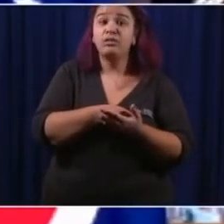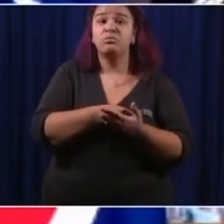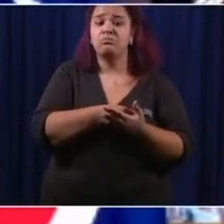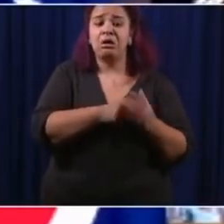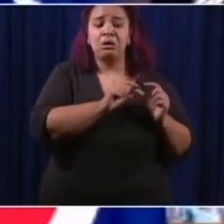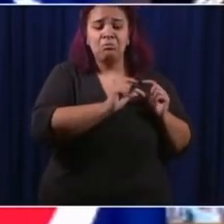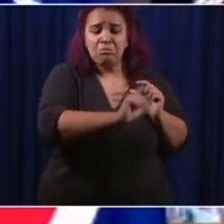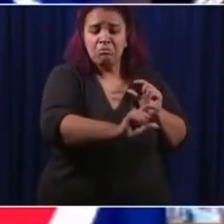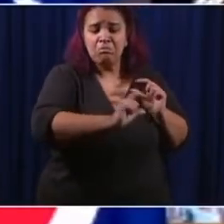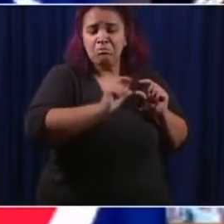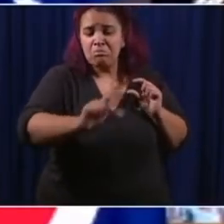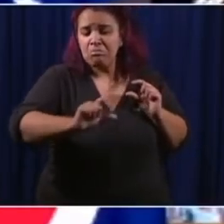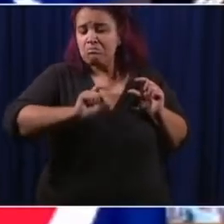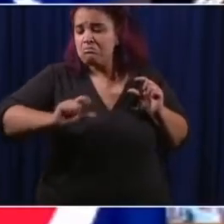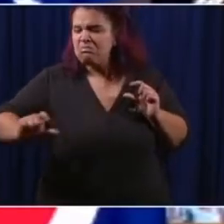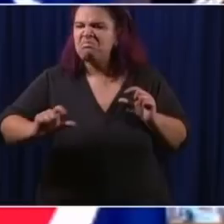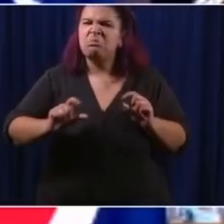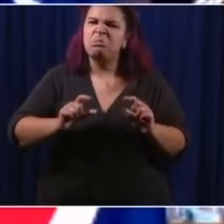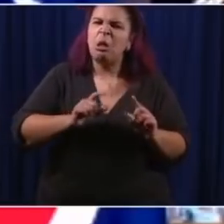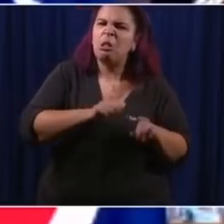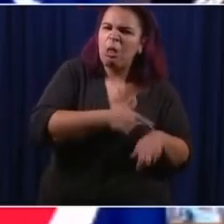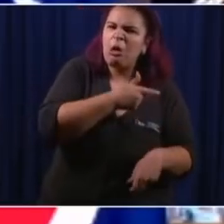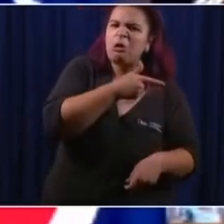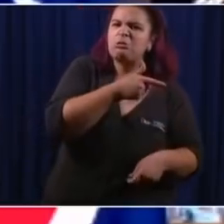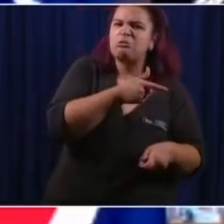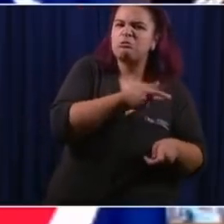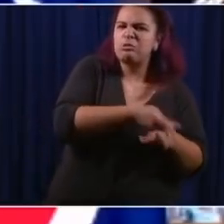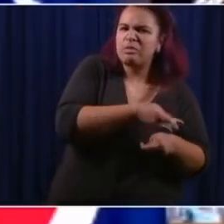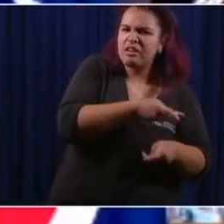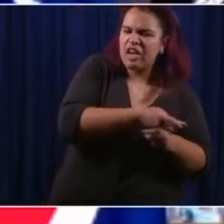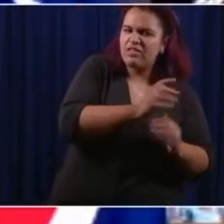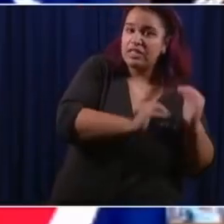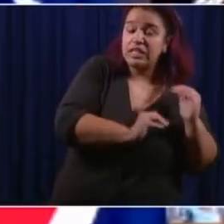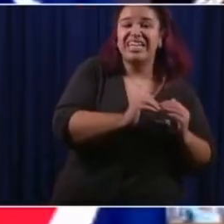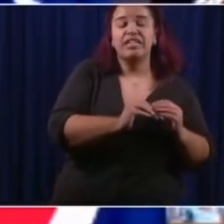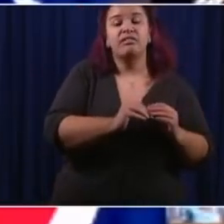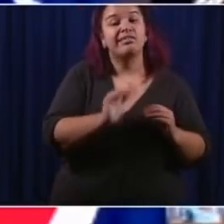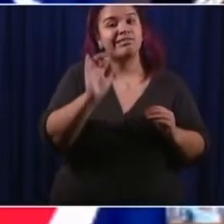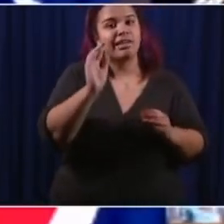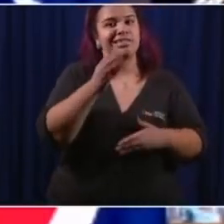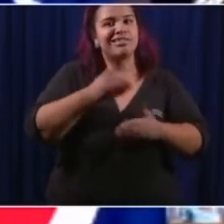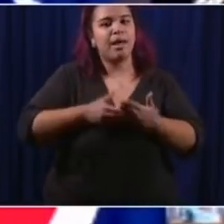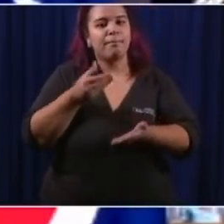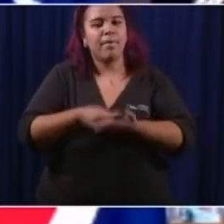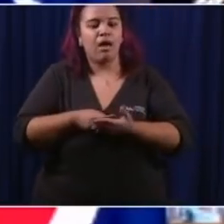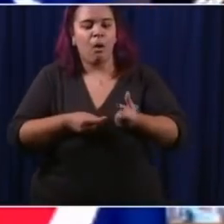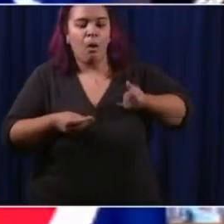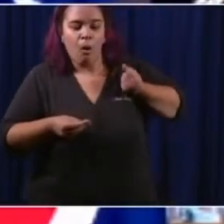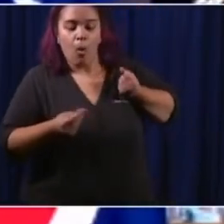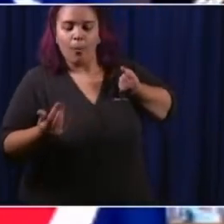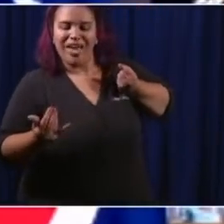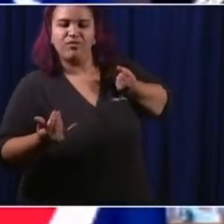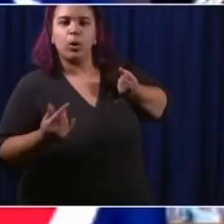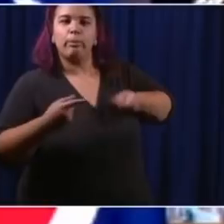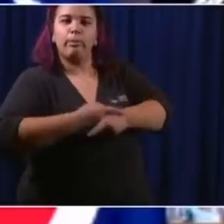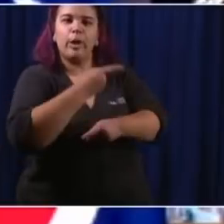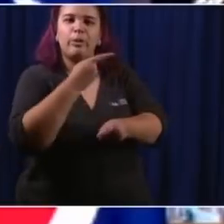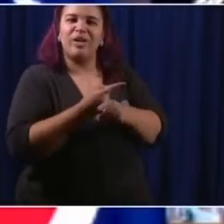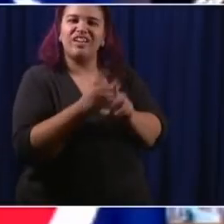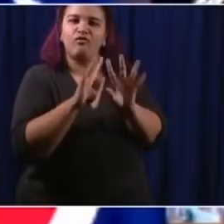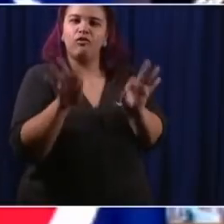to long-term care facilities. Some of it's still in process, waiting on the documentation. But to the earlier